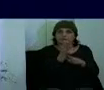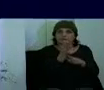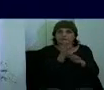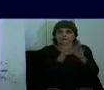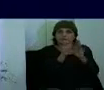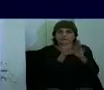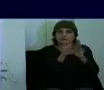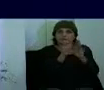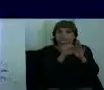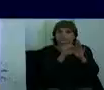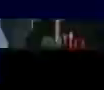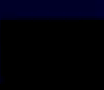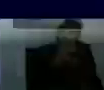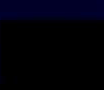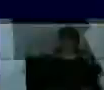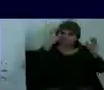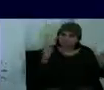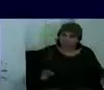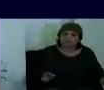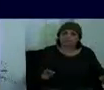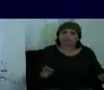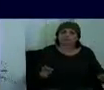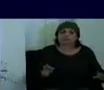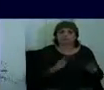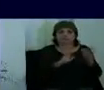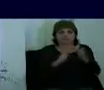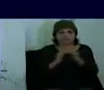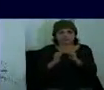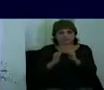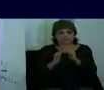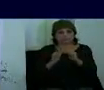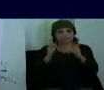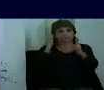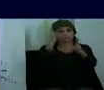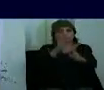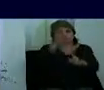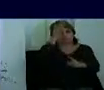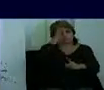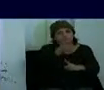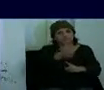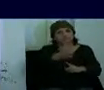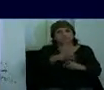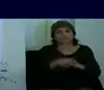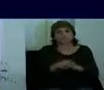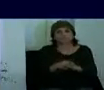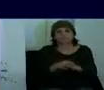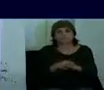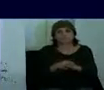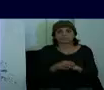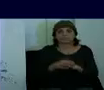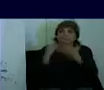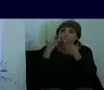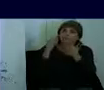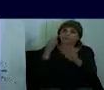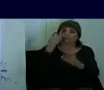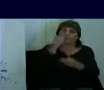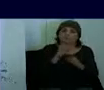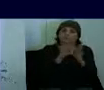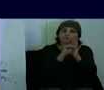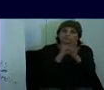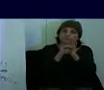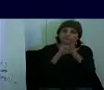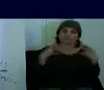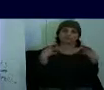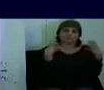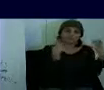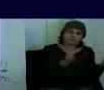To symbolize our right to determine our community's destiny and future, we give thanks for the models of